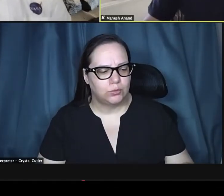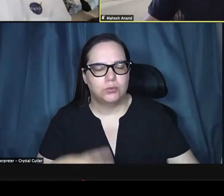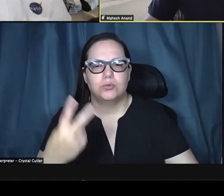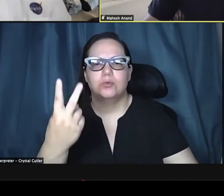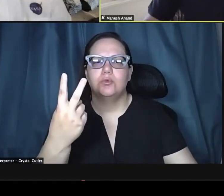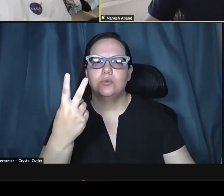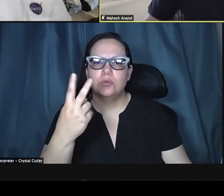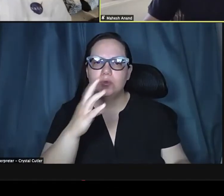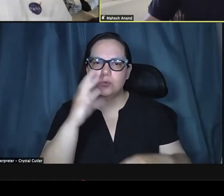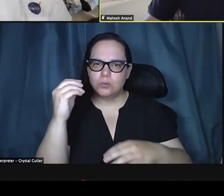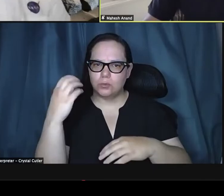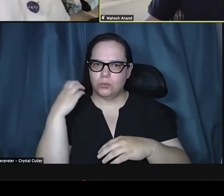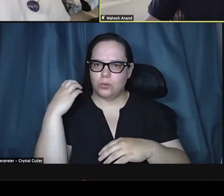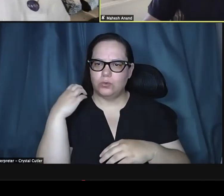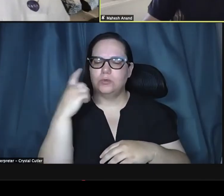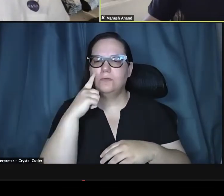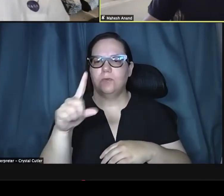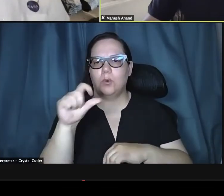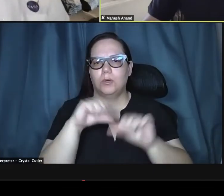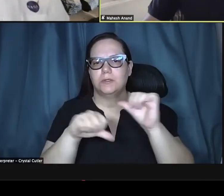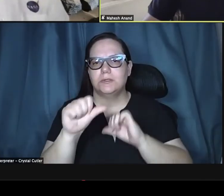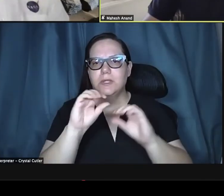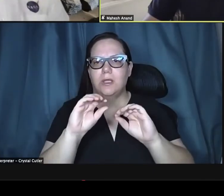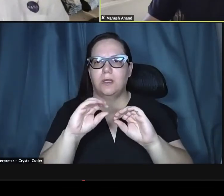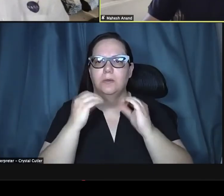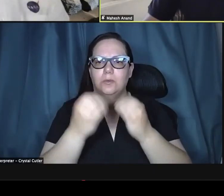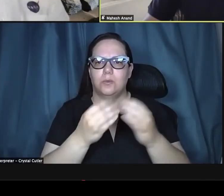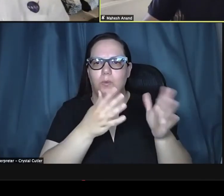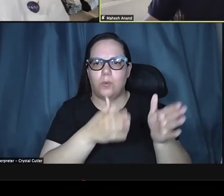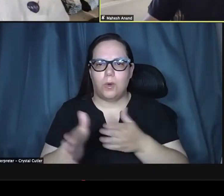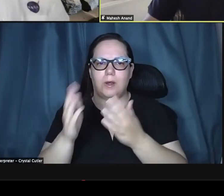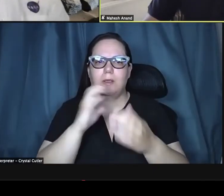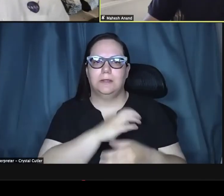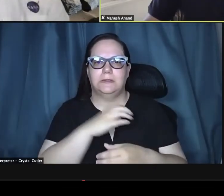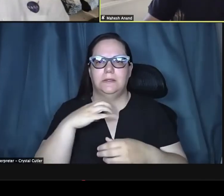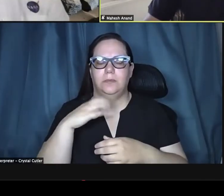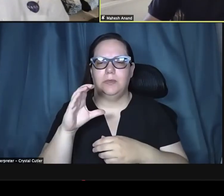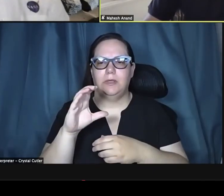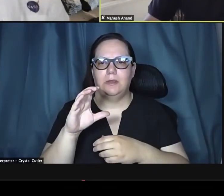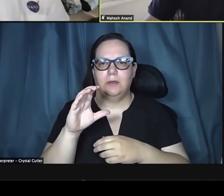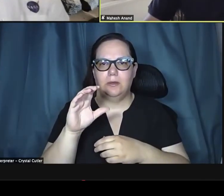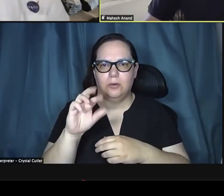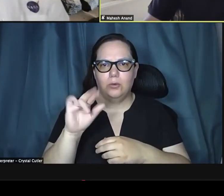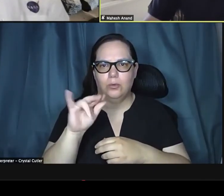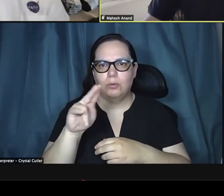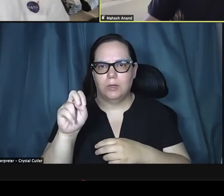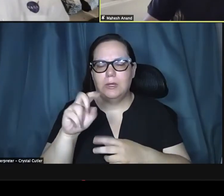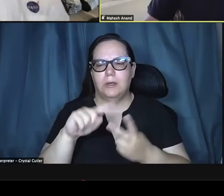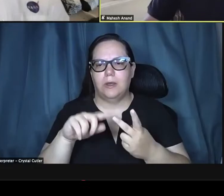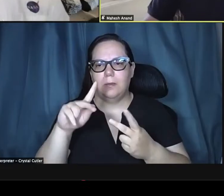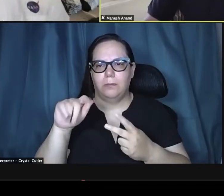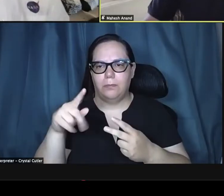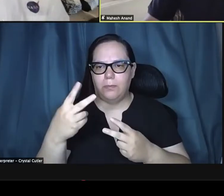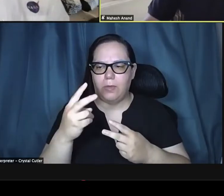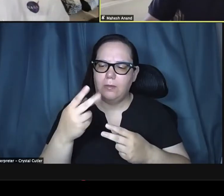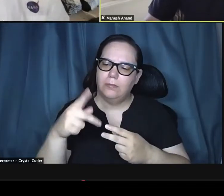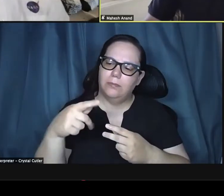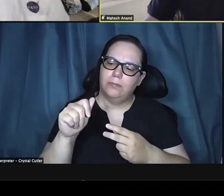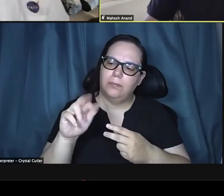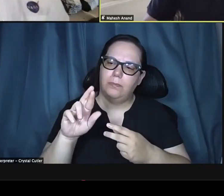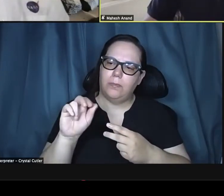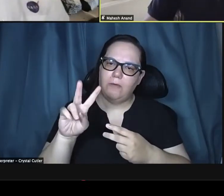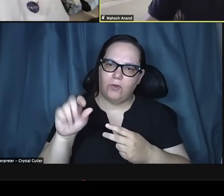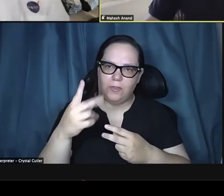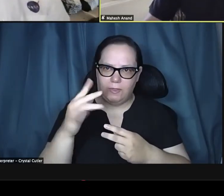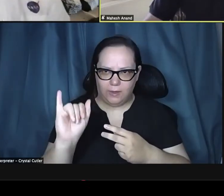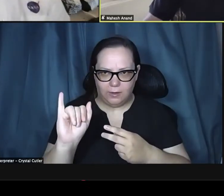Organizing Committee, Caroline Wonder-Bogart and Parvati Prem. I think they have just done a